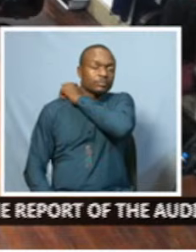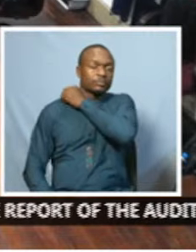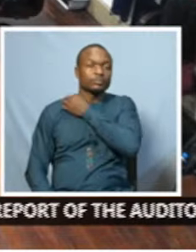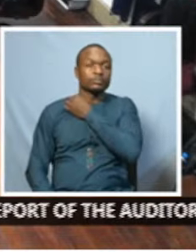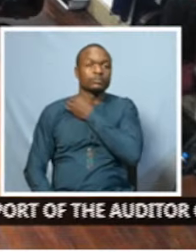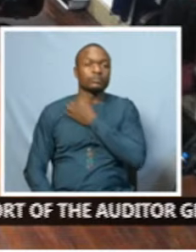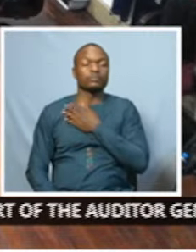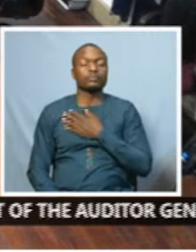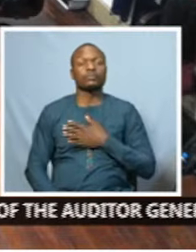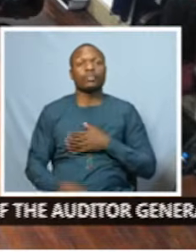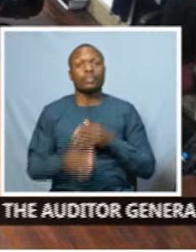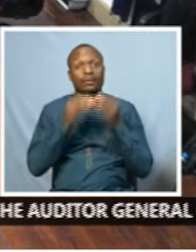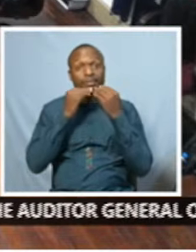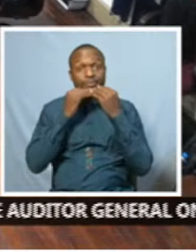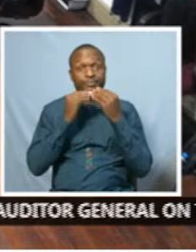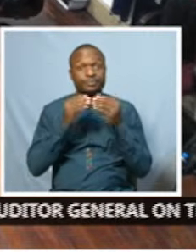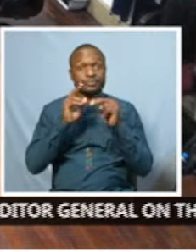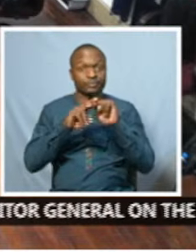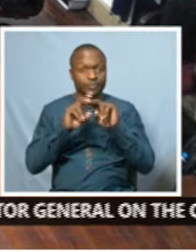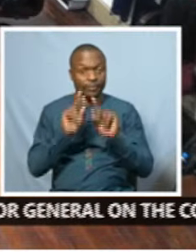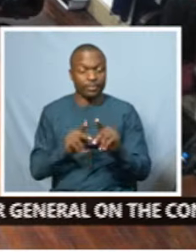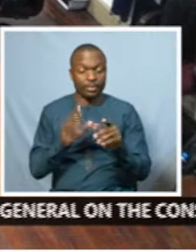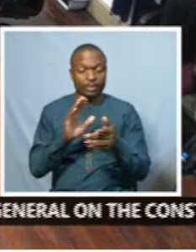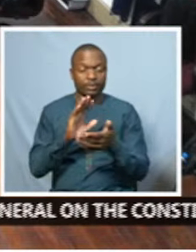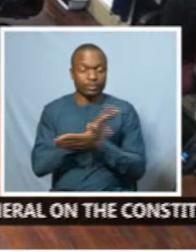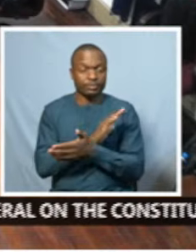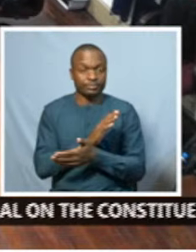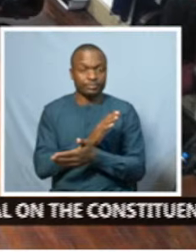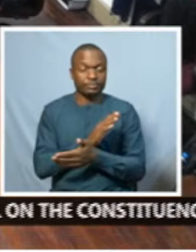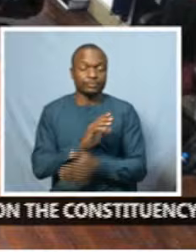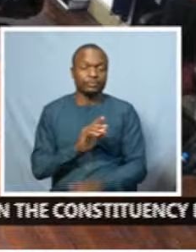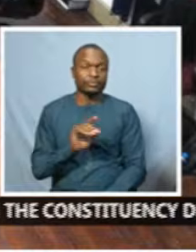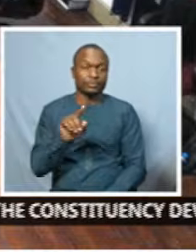Thank you, Chair. Just a quick one on